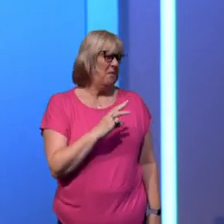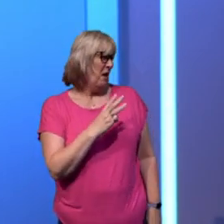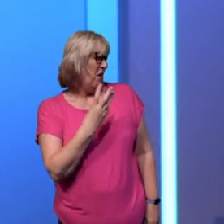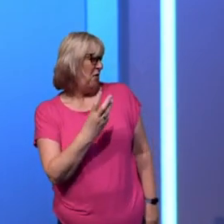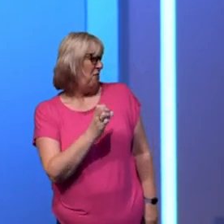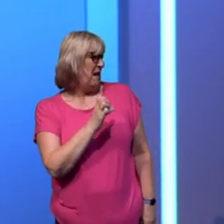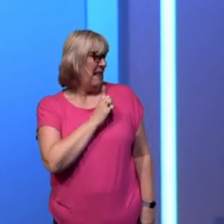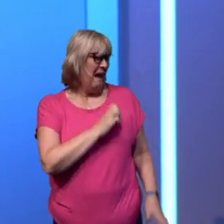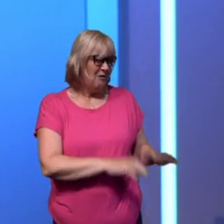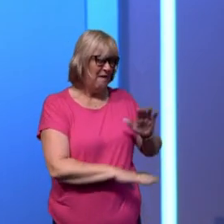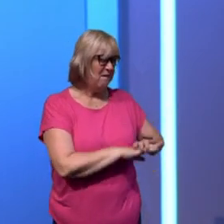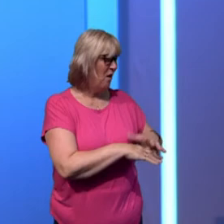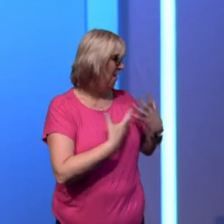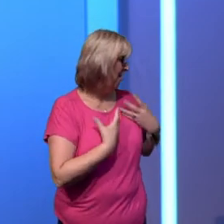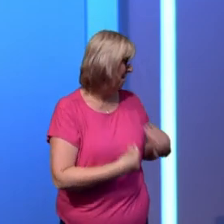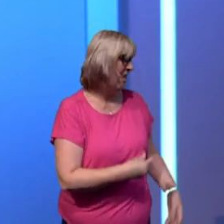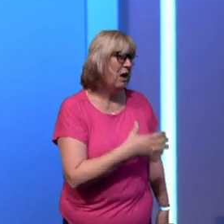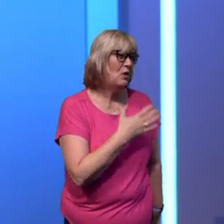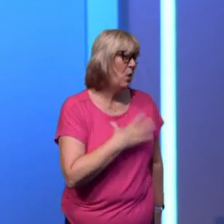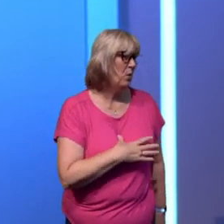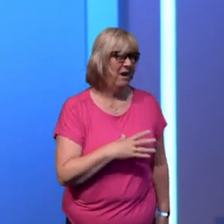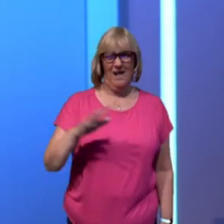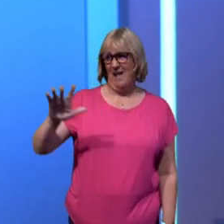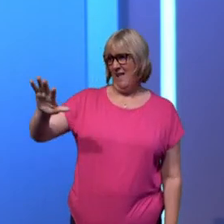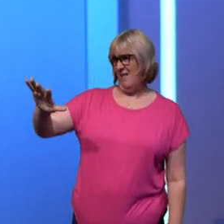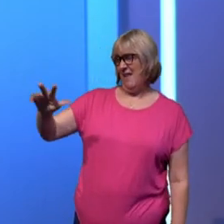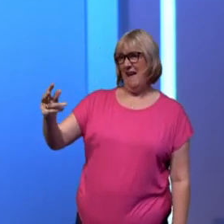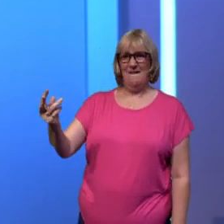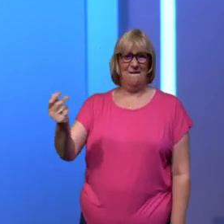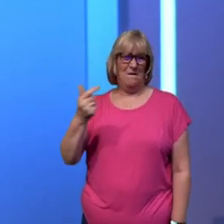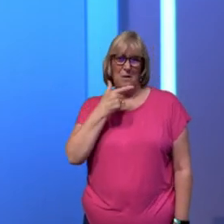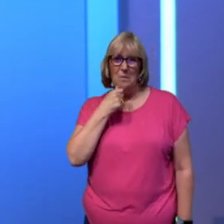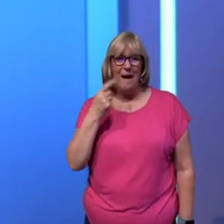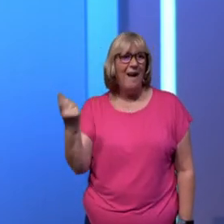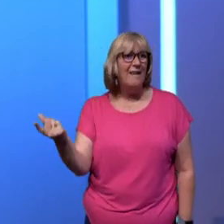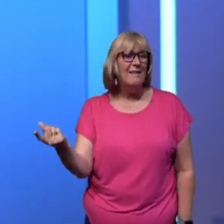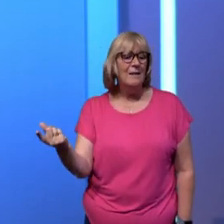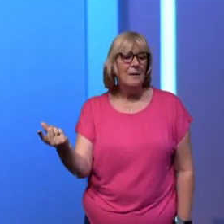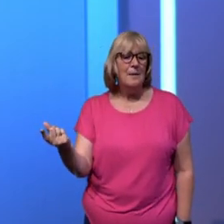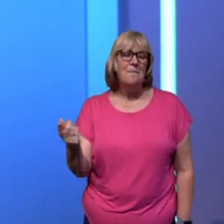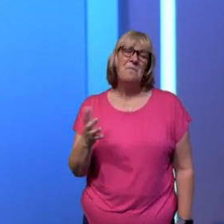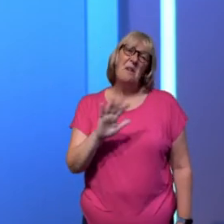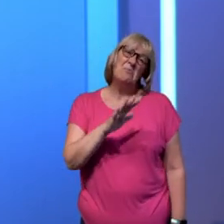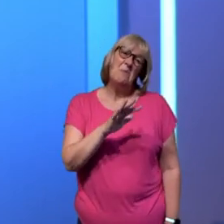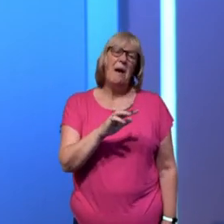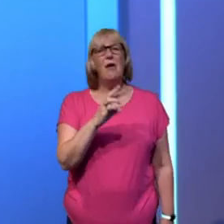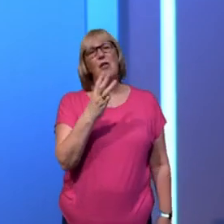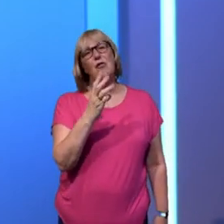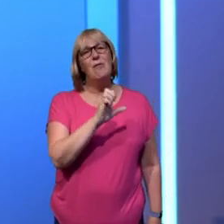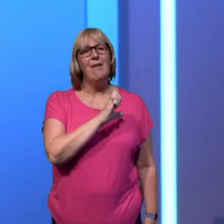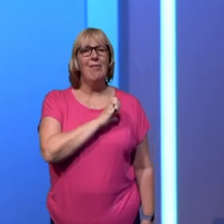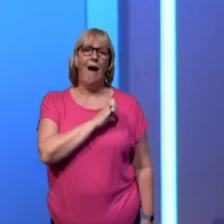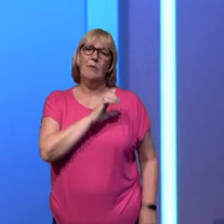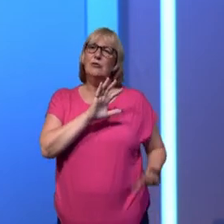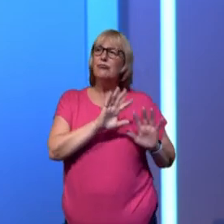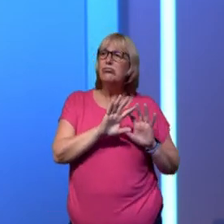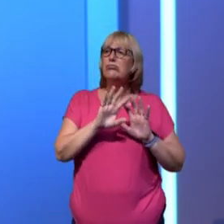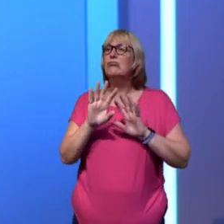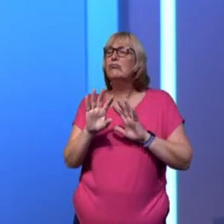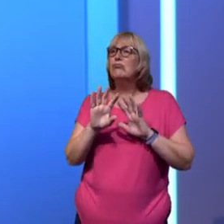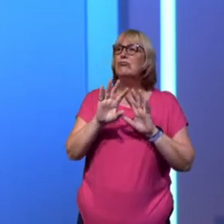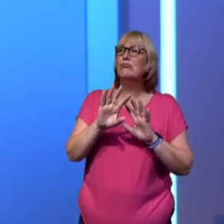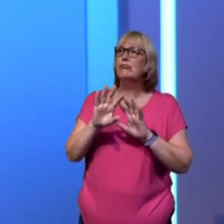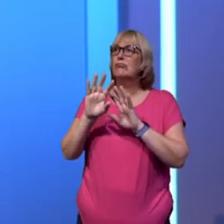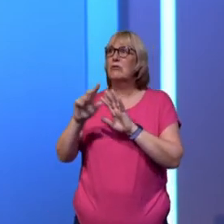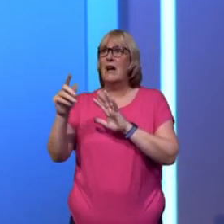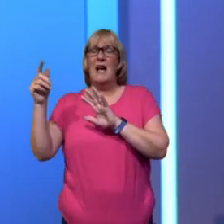not weary the whole army, for only a few men live there." So about 3,000 went up, but they were